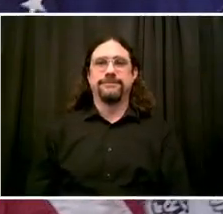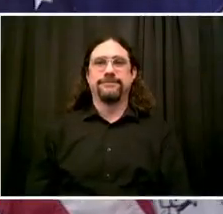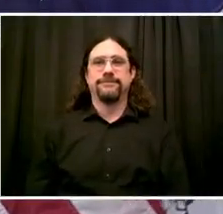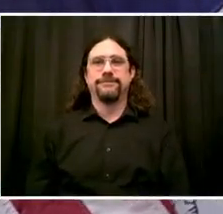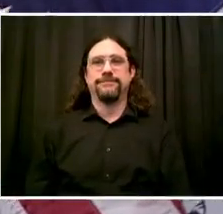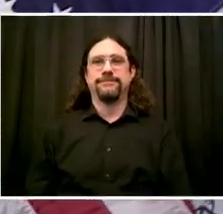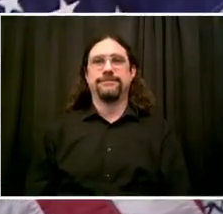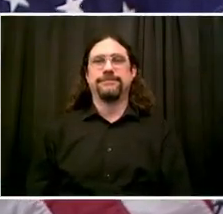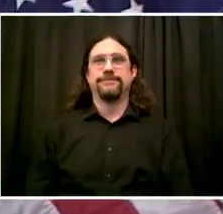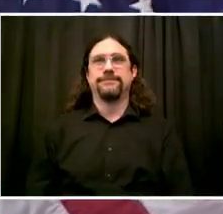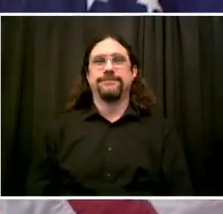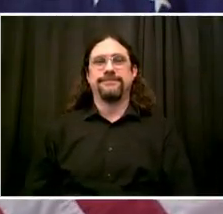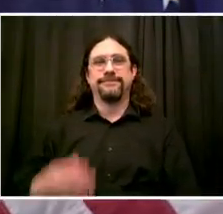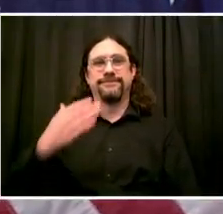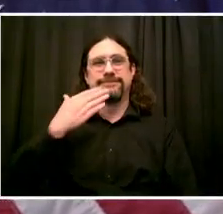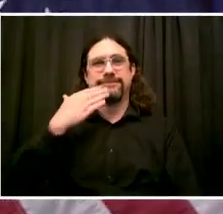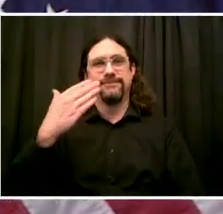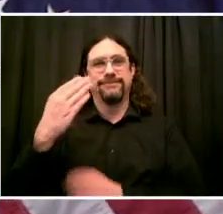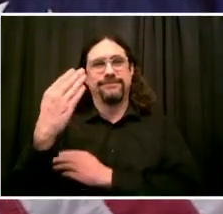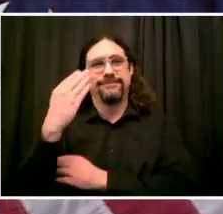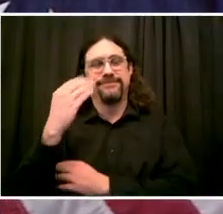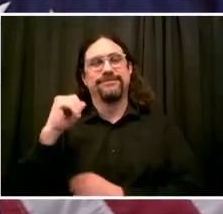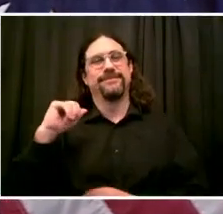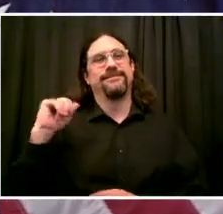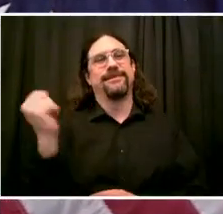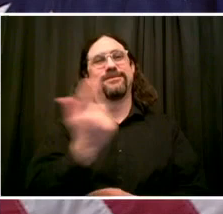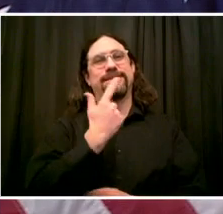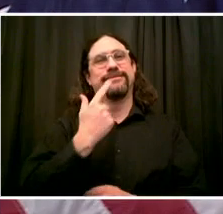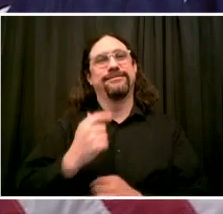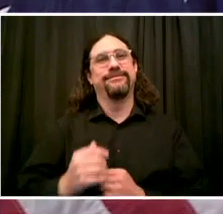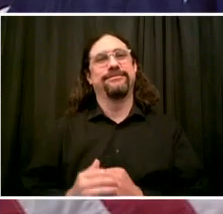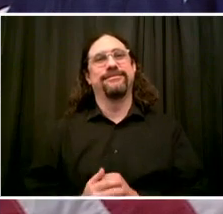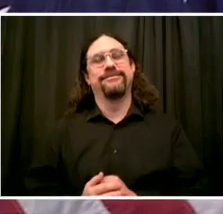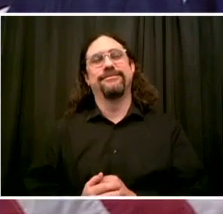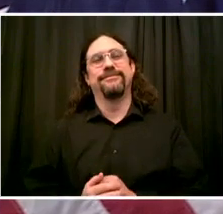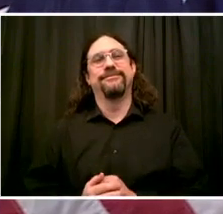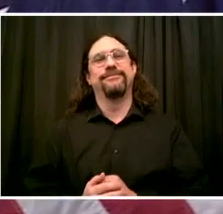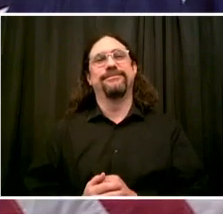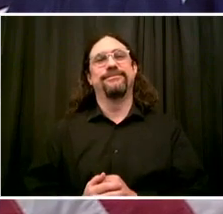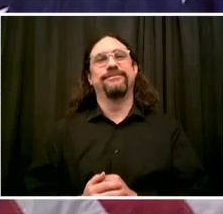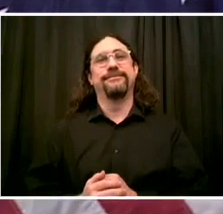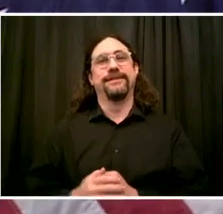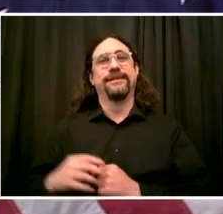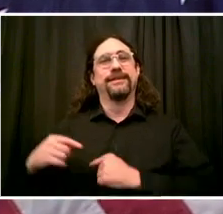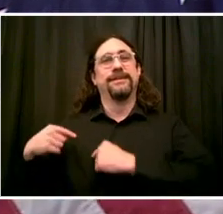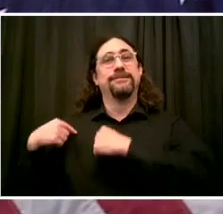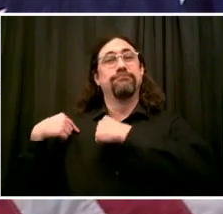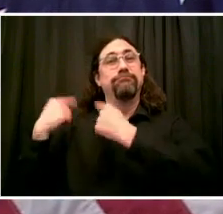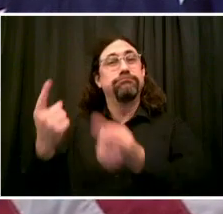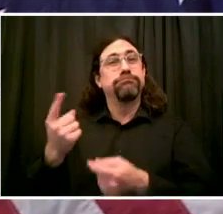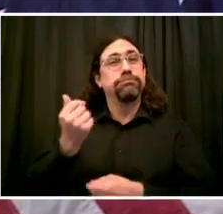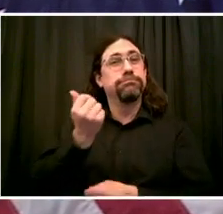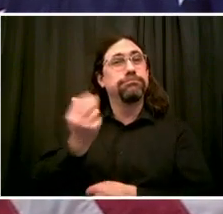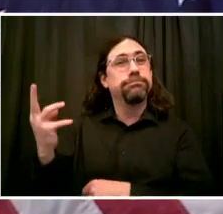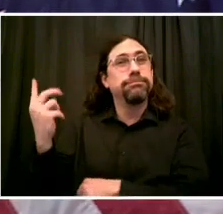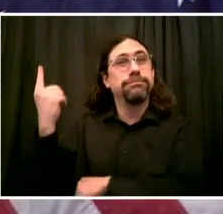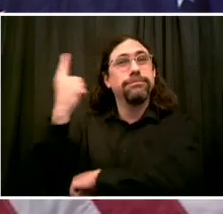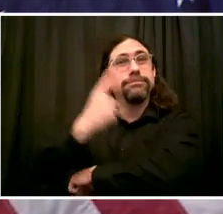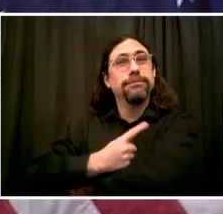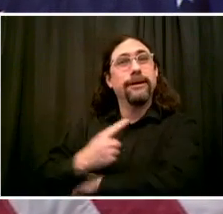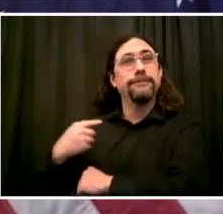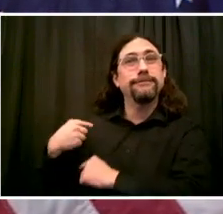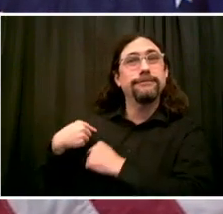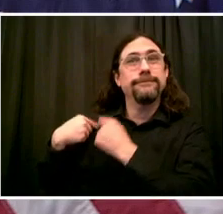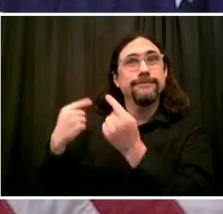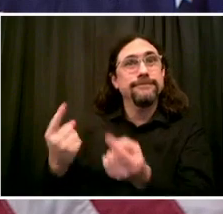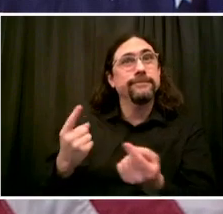Well, good morning, everybody. The past few days, we've focused on the progress we've made in